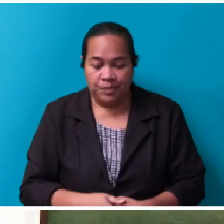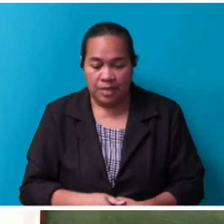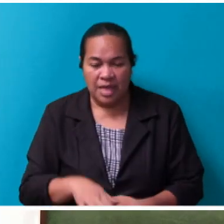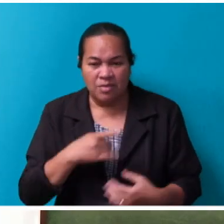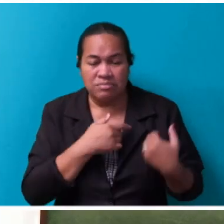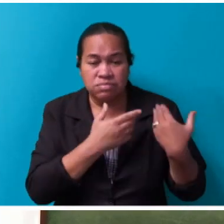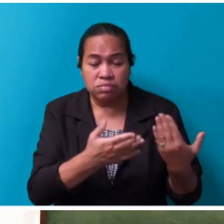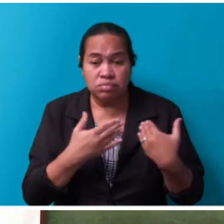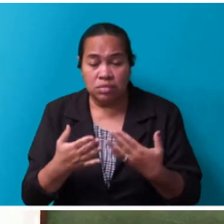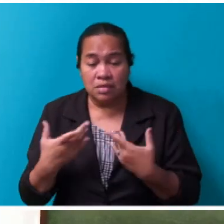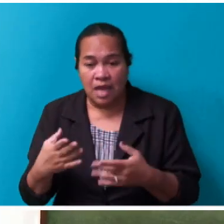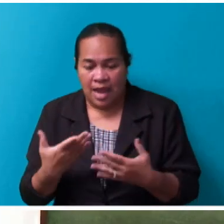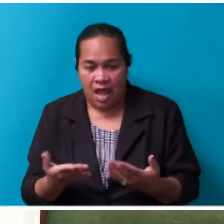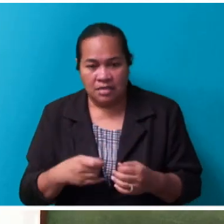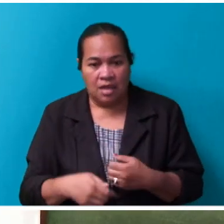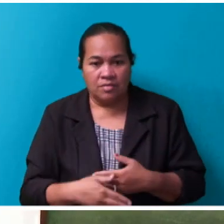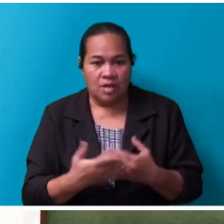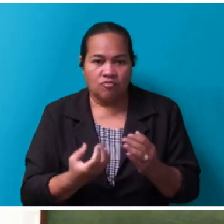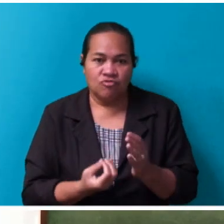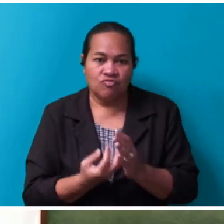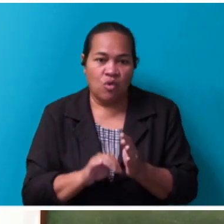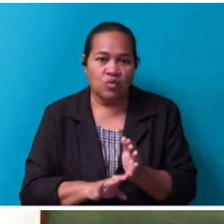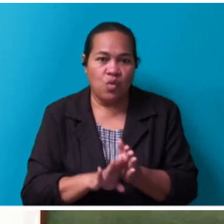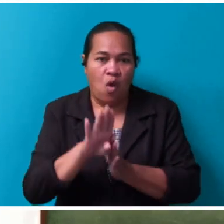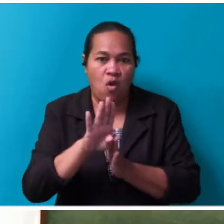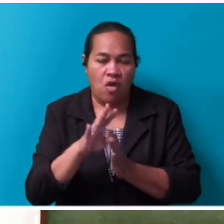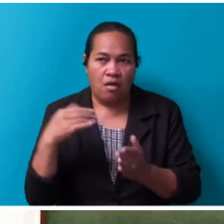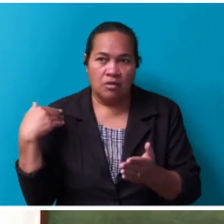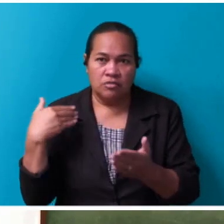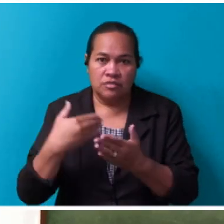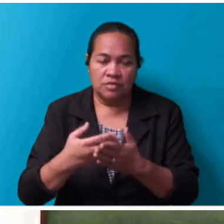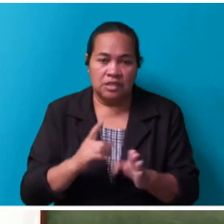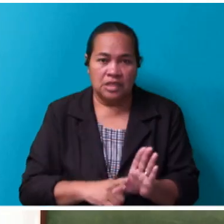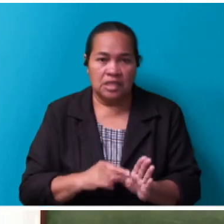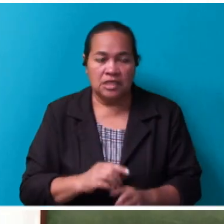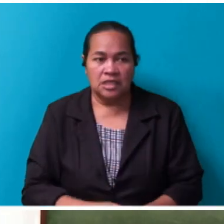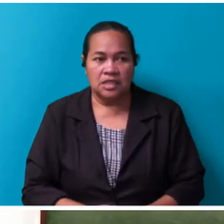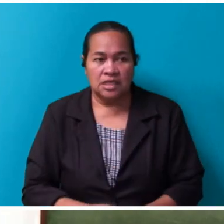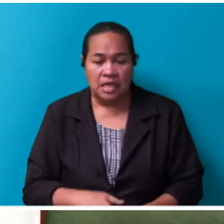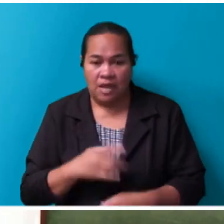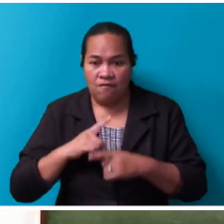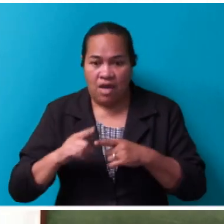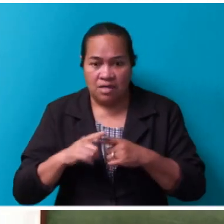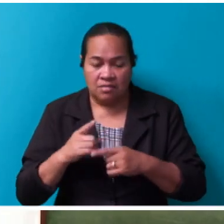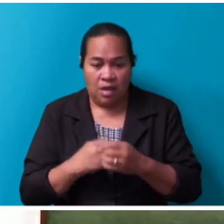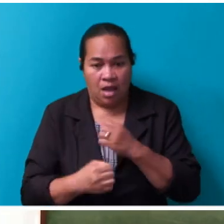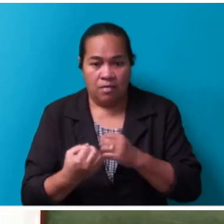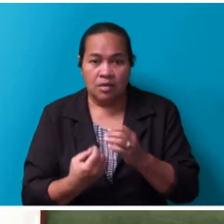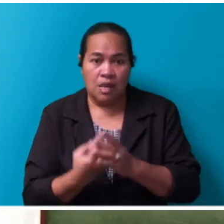has undergone some significant growth over the years. It is fast emerging as one of